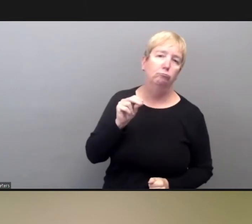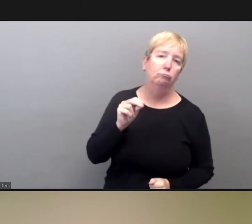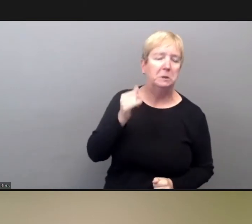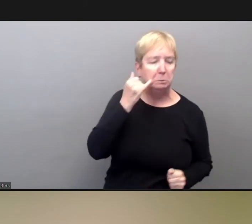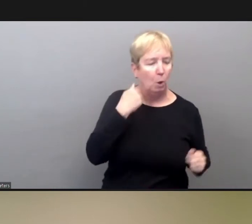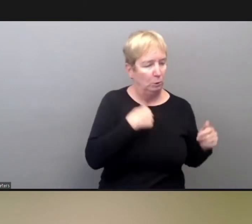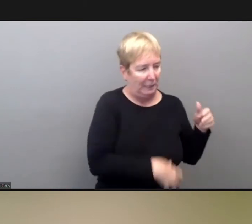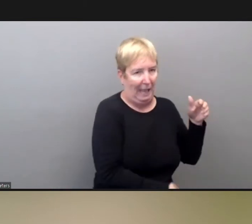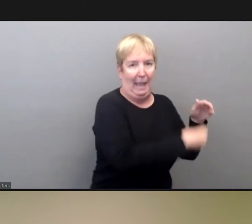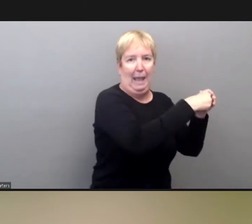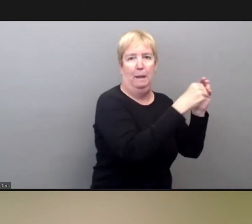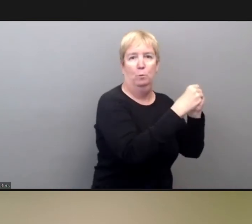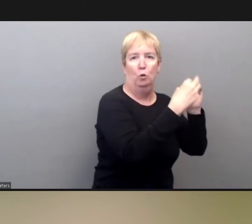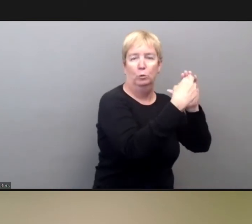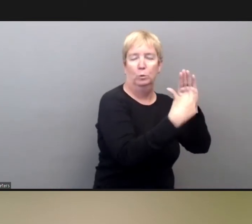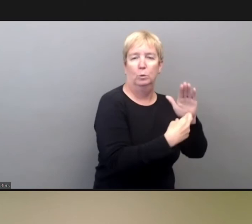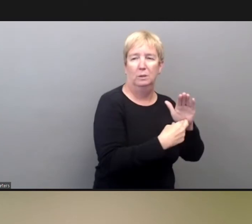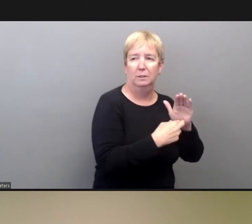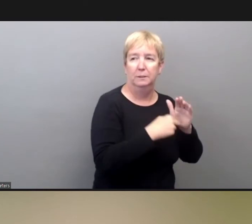don't have